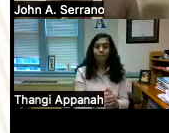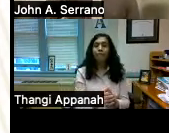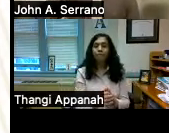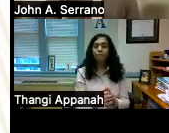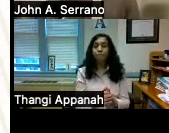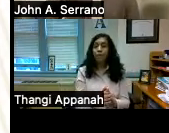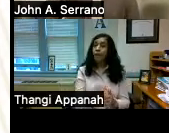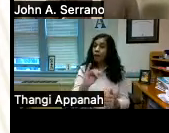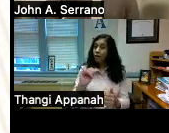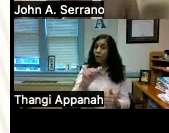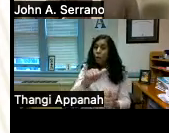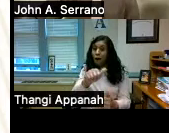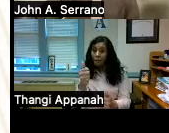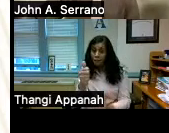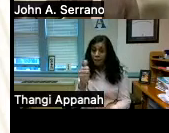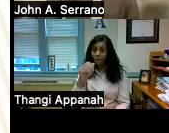widened.